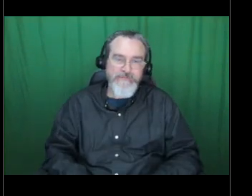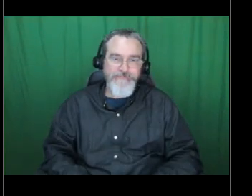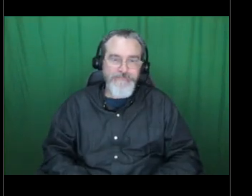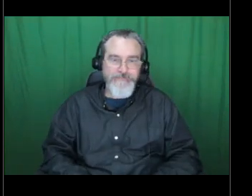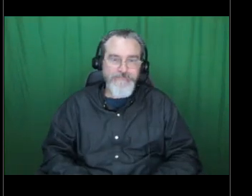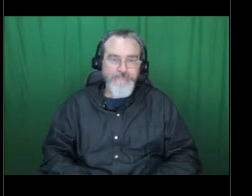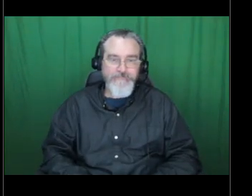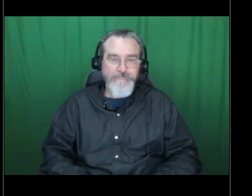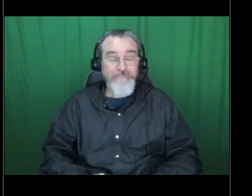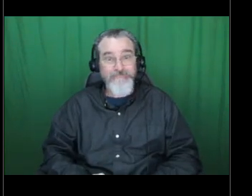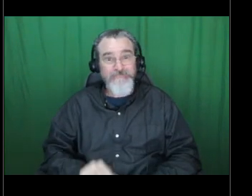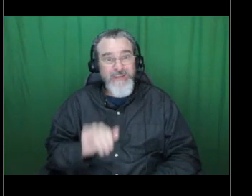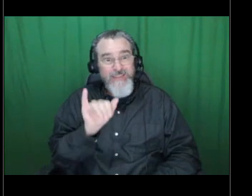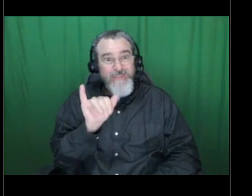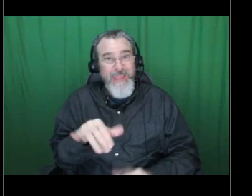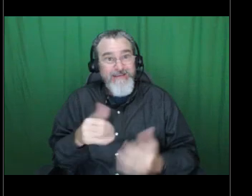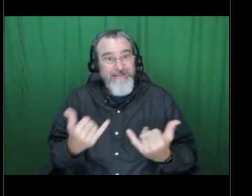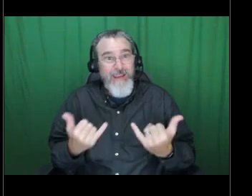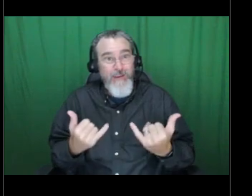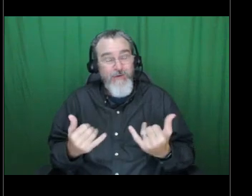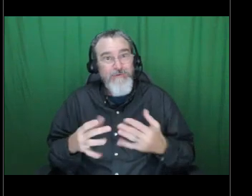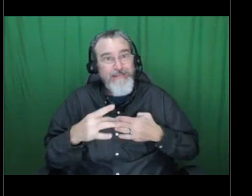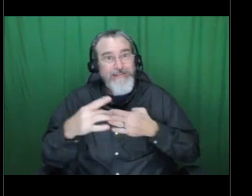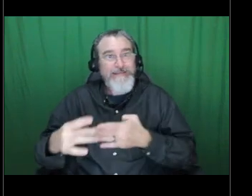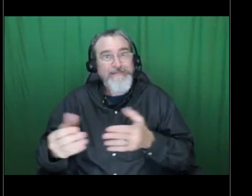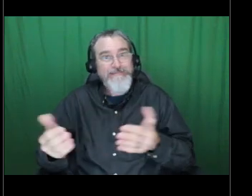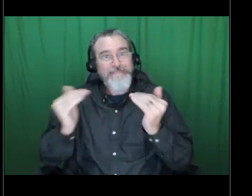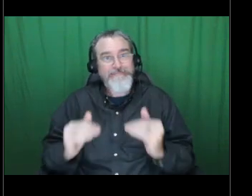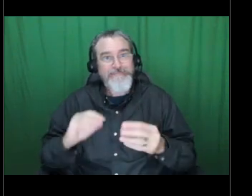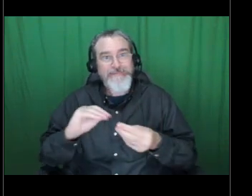And that brings us to knowledge check 9.